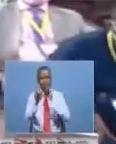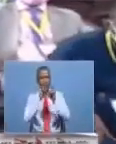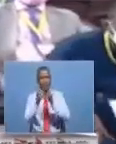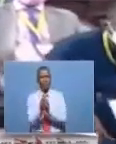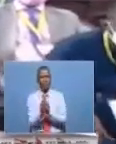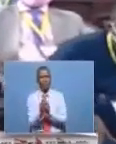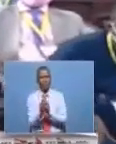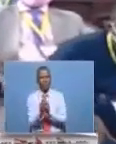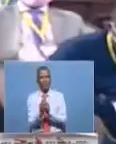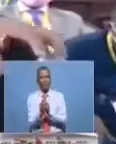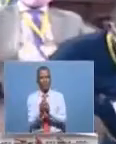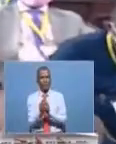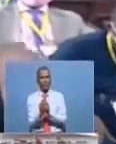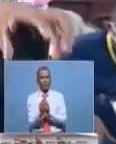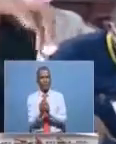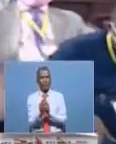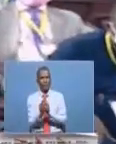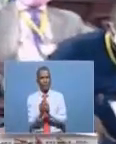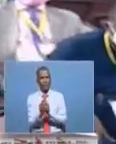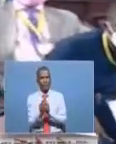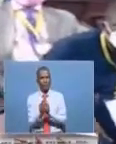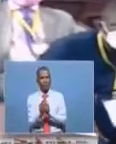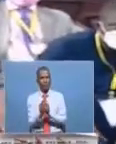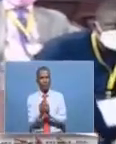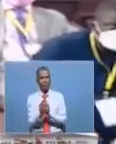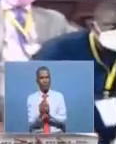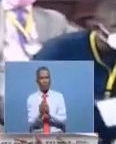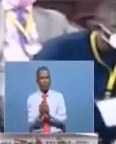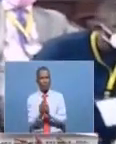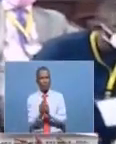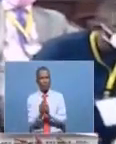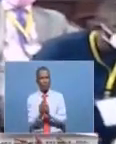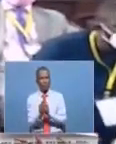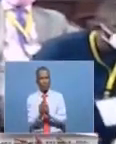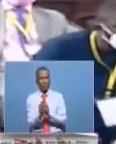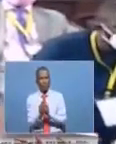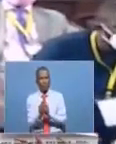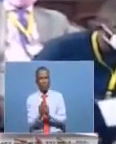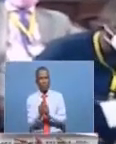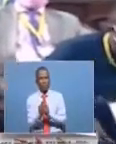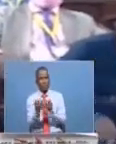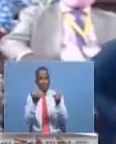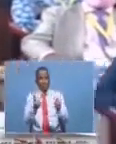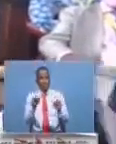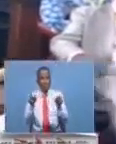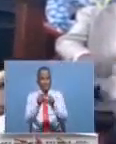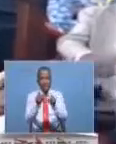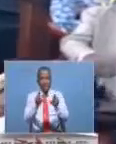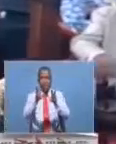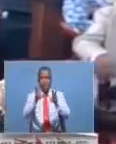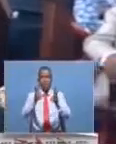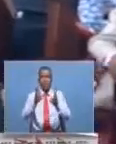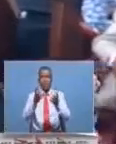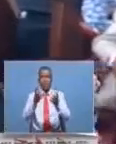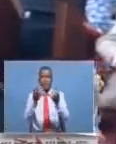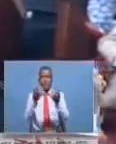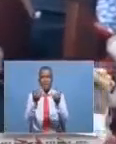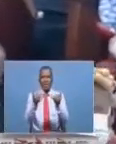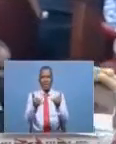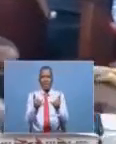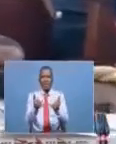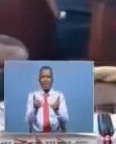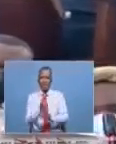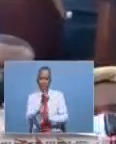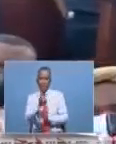that are very critical for this court to appreciate, because the circumstances were where we sought,